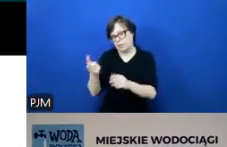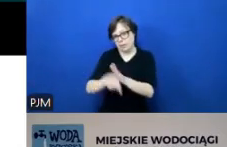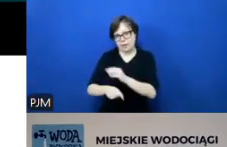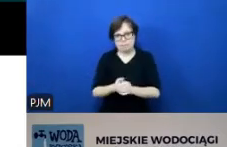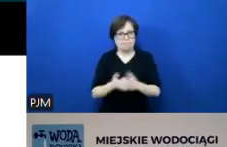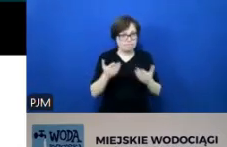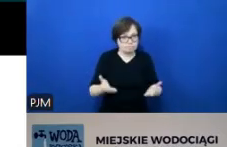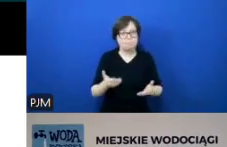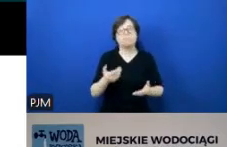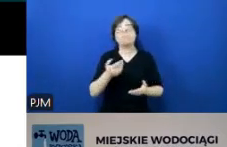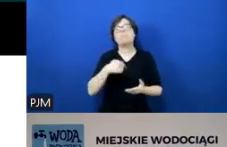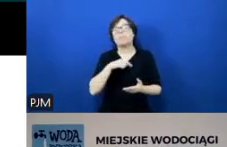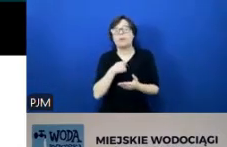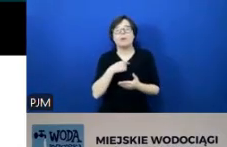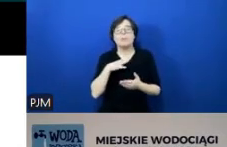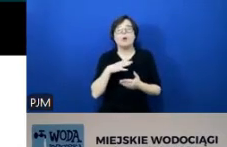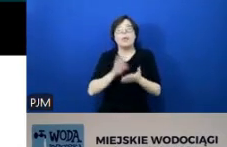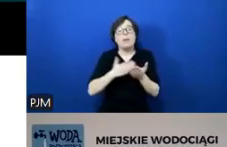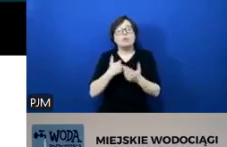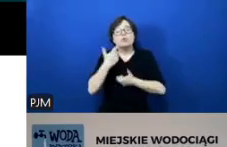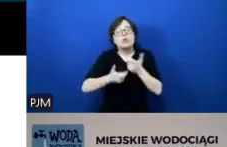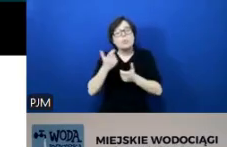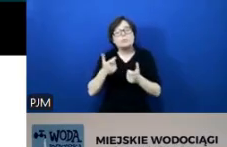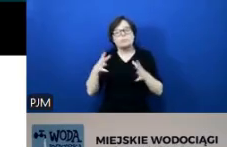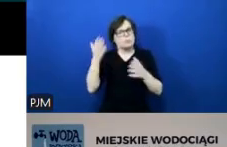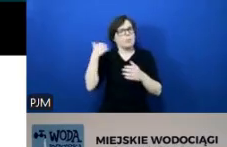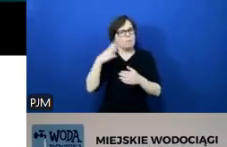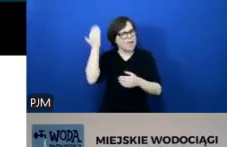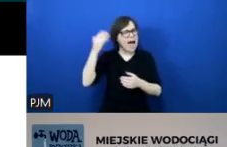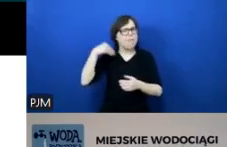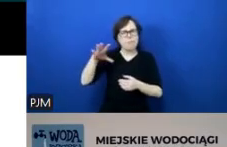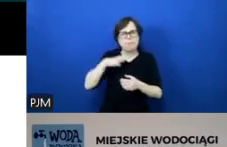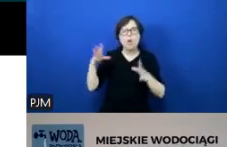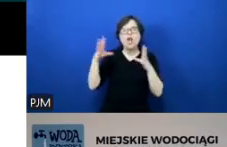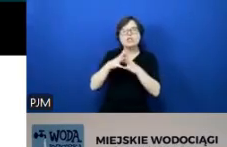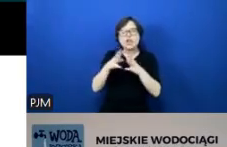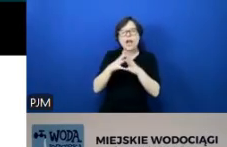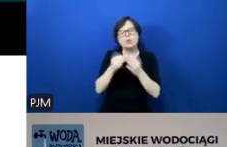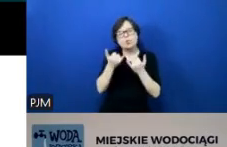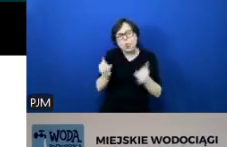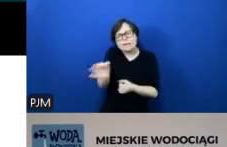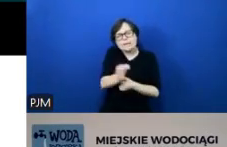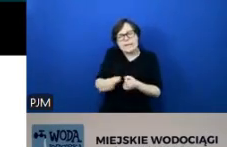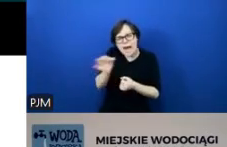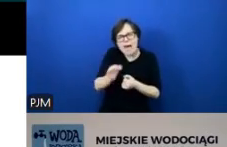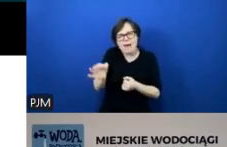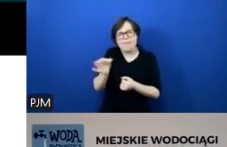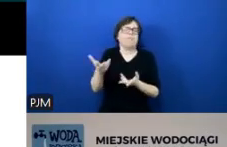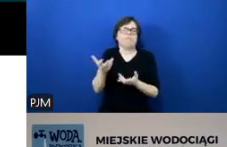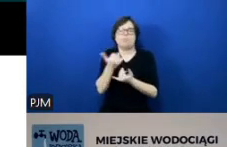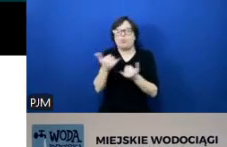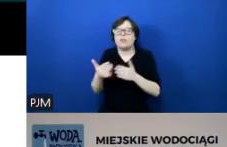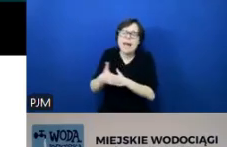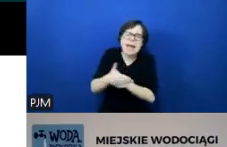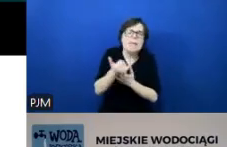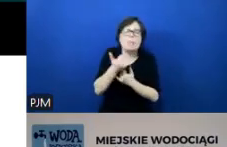ones. For example, we built 10 ponds in the system that in the past were full